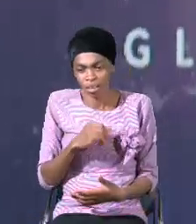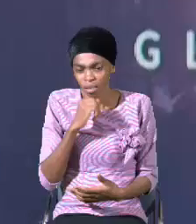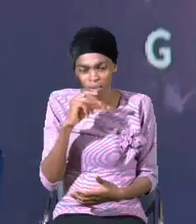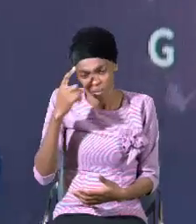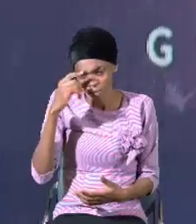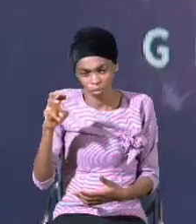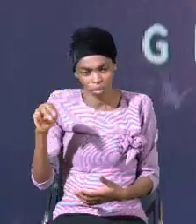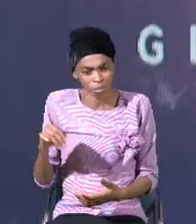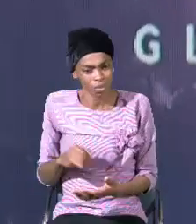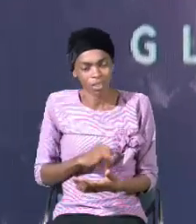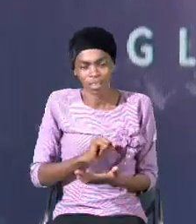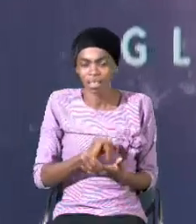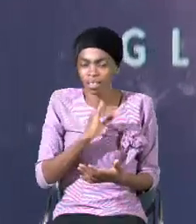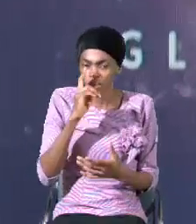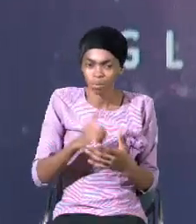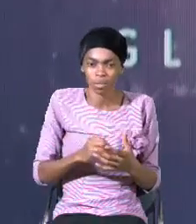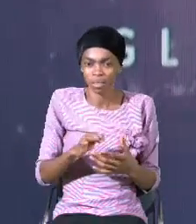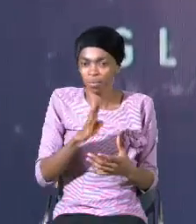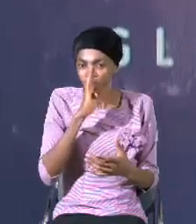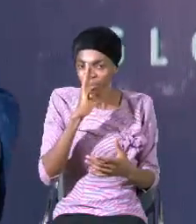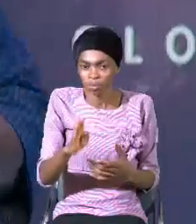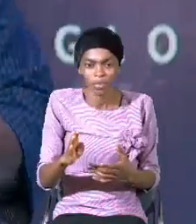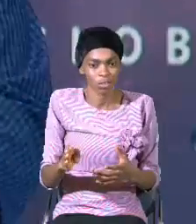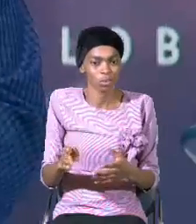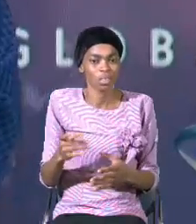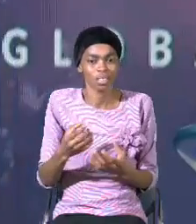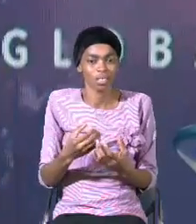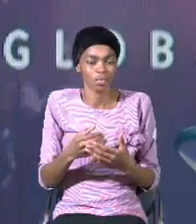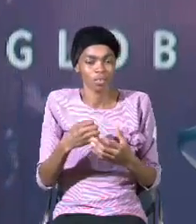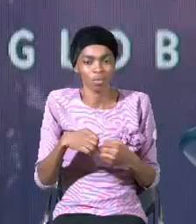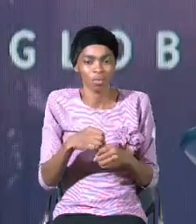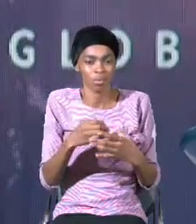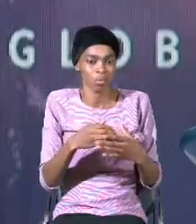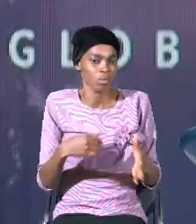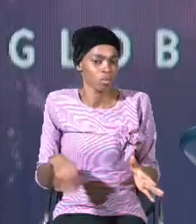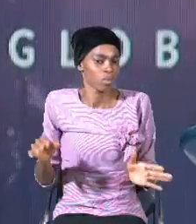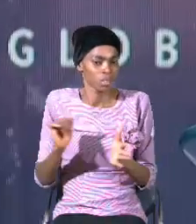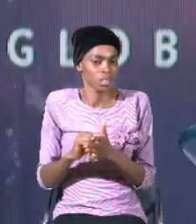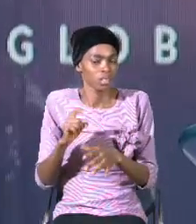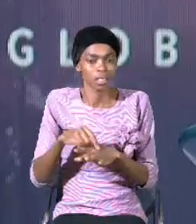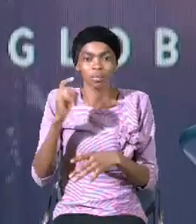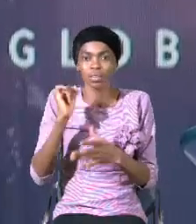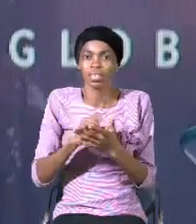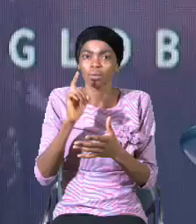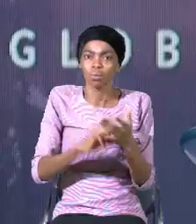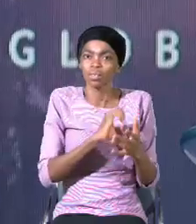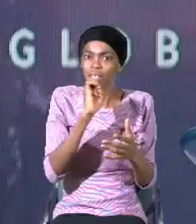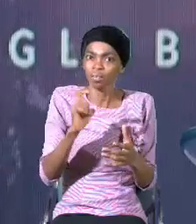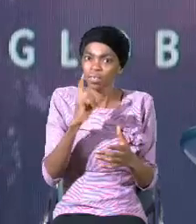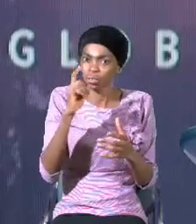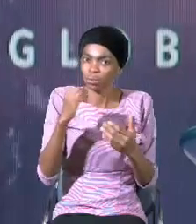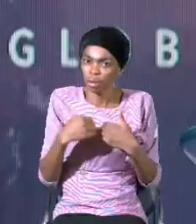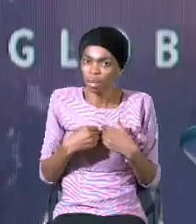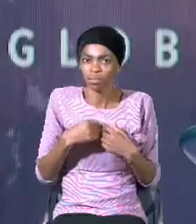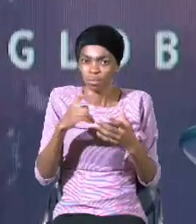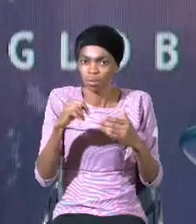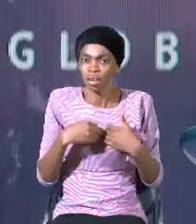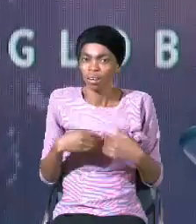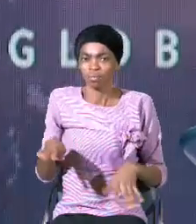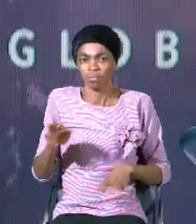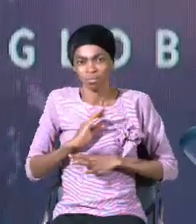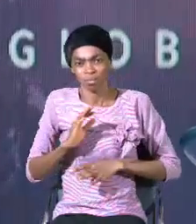what I've been doing even before that time, that whatever you have sufficient. You have sufficient